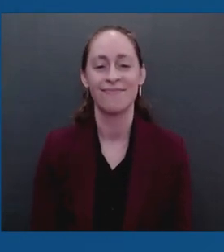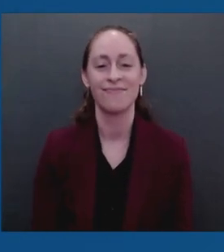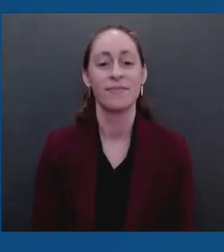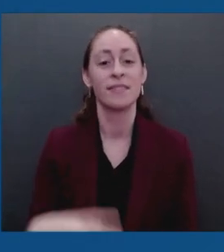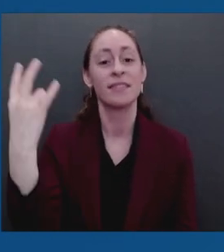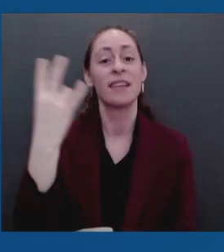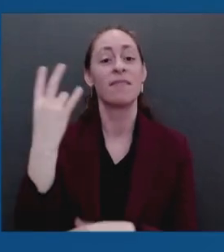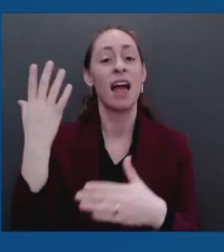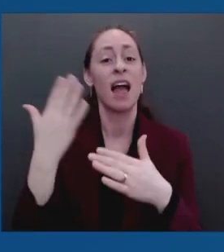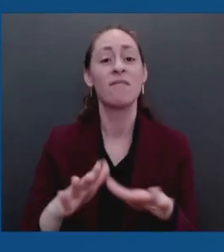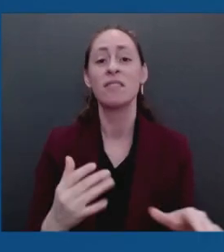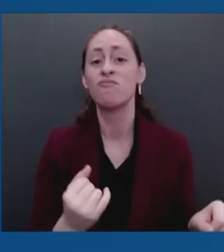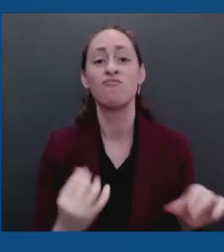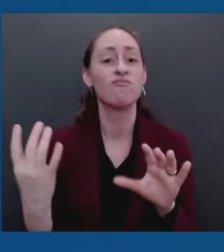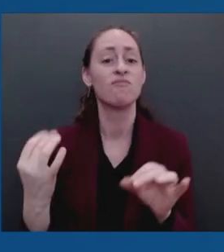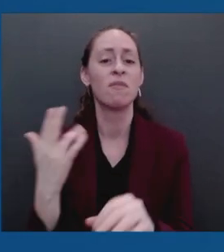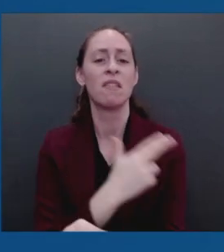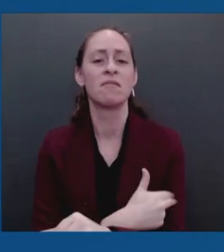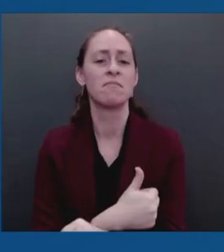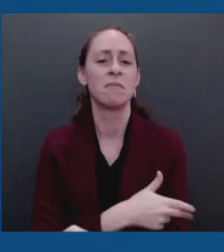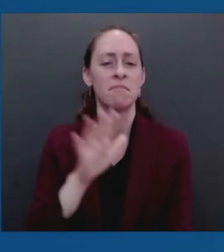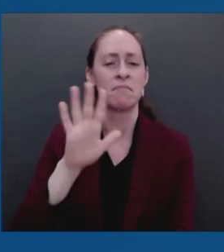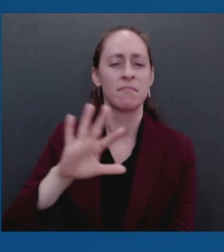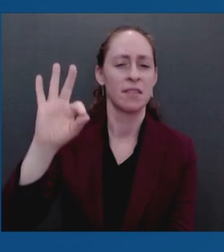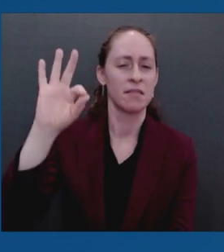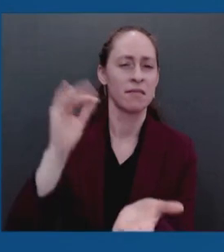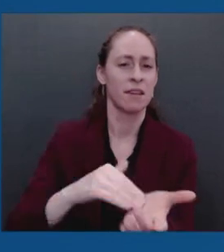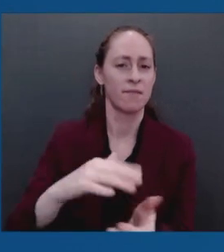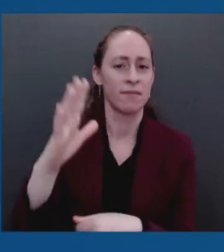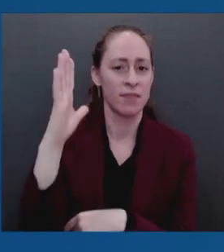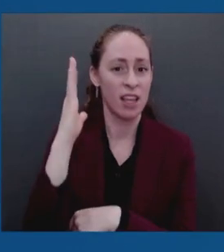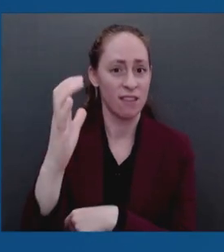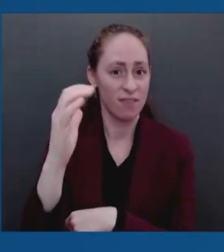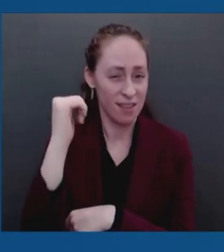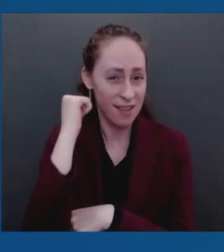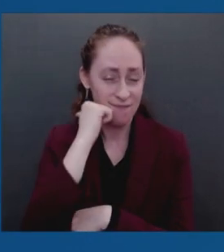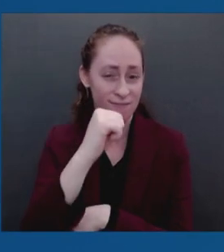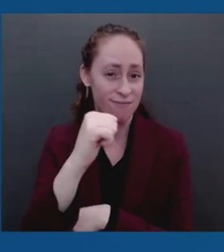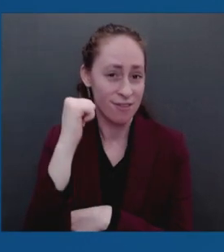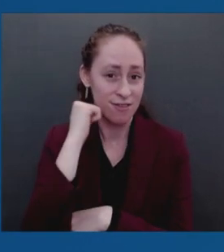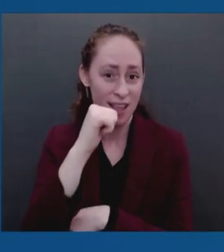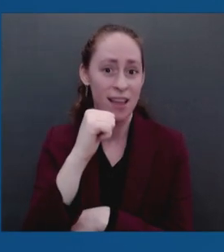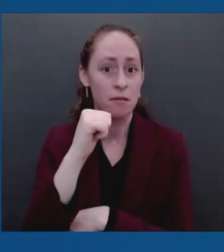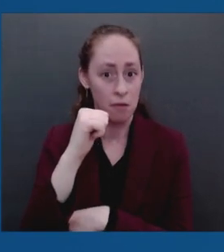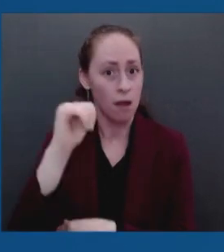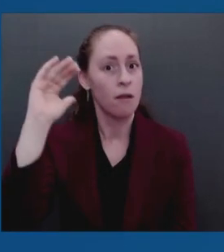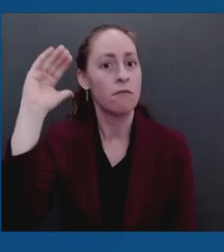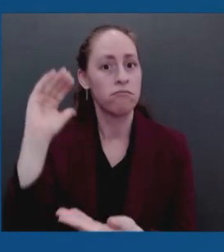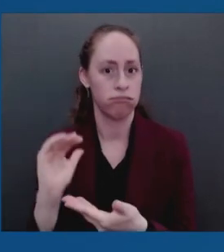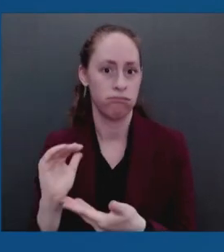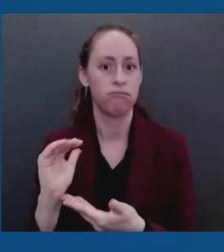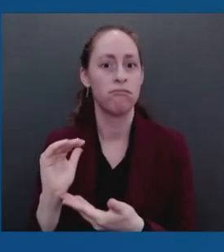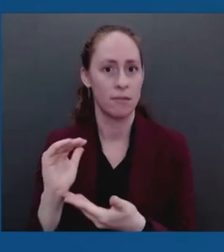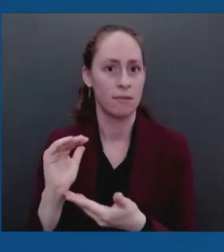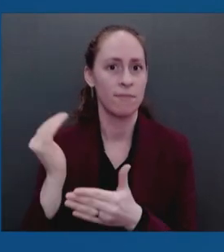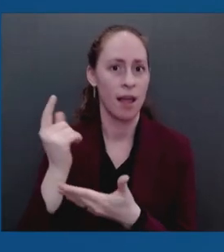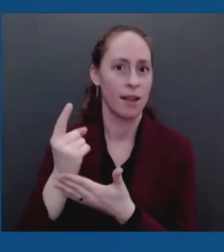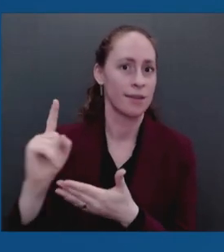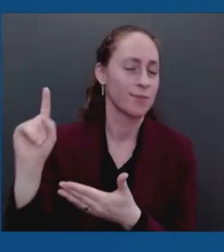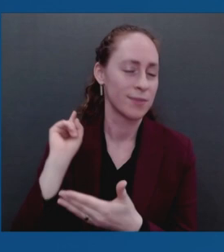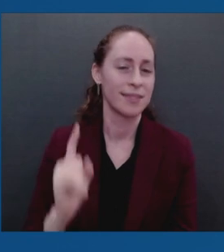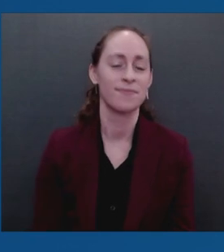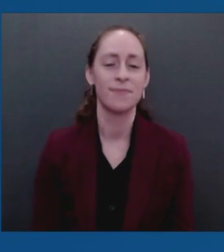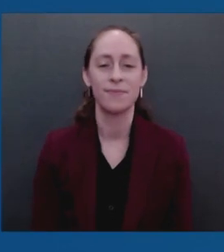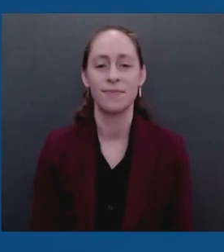a decrease of about 28% over the previous week. And the 7-day average of daily deaths are about 2,200 per